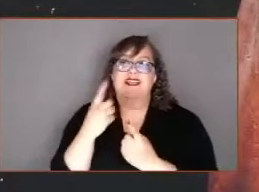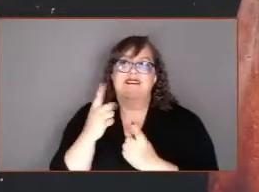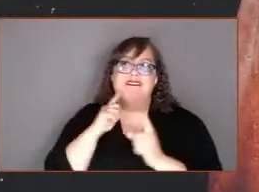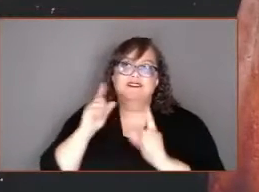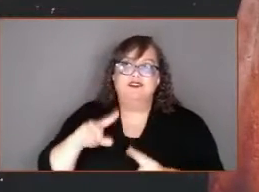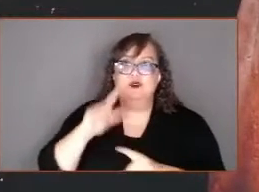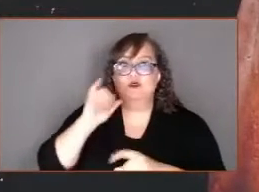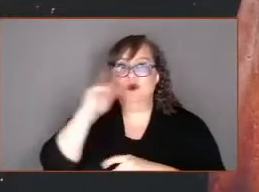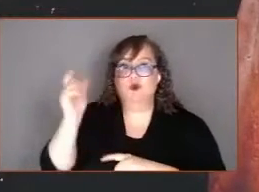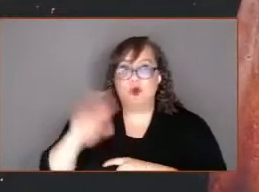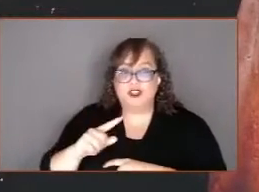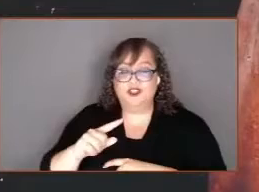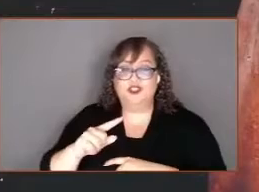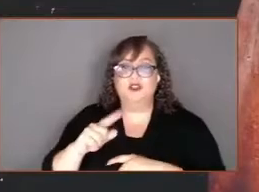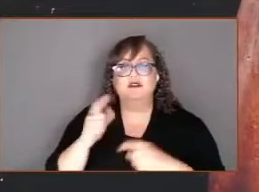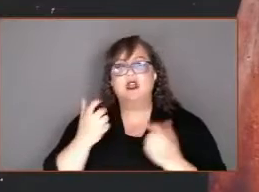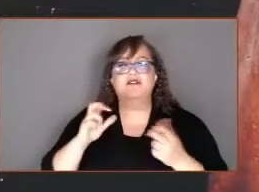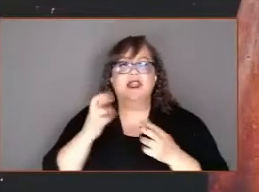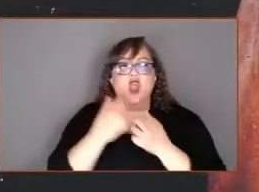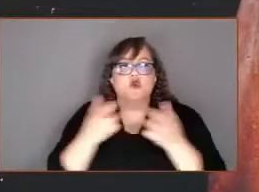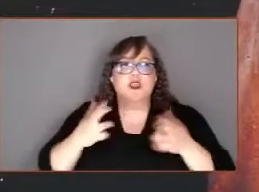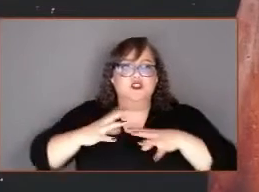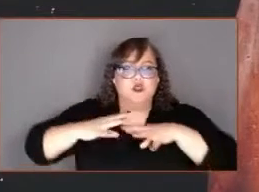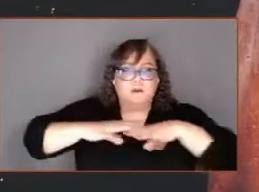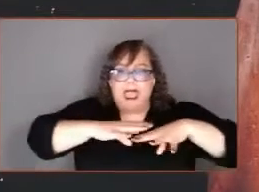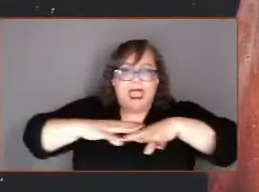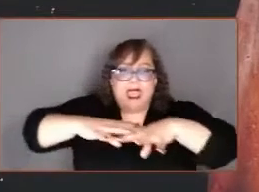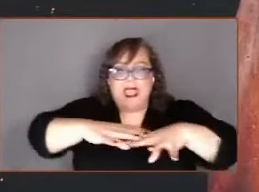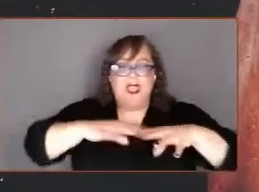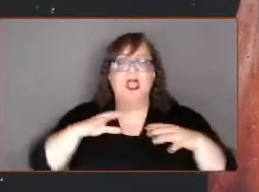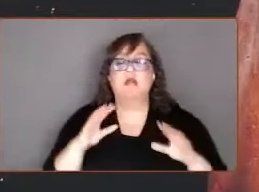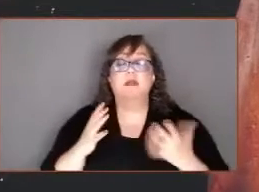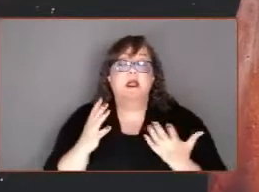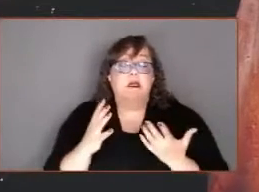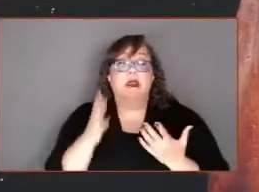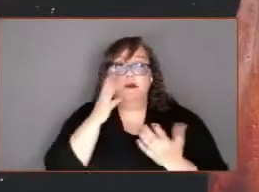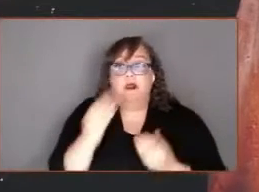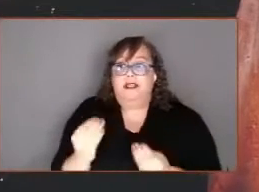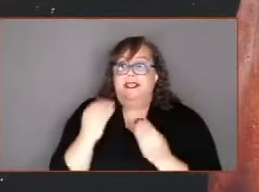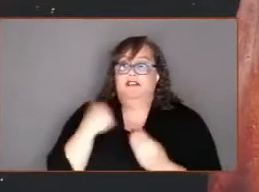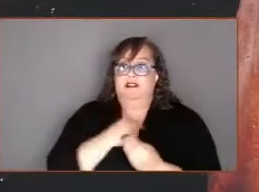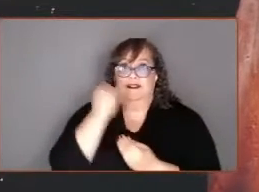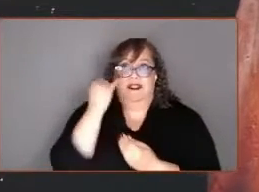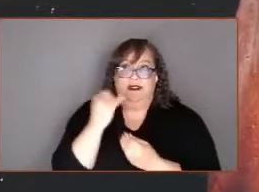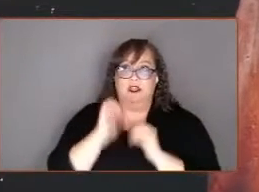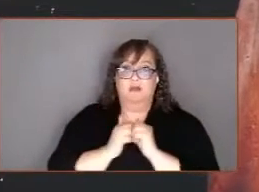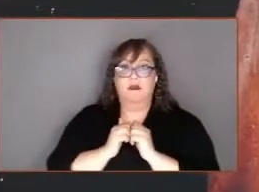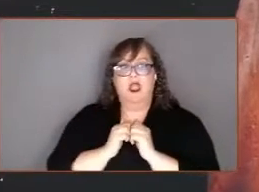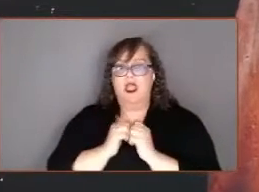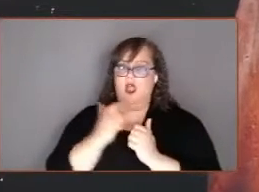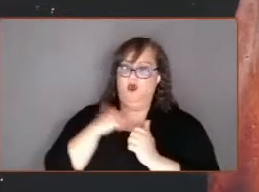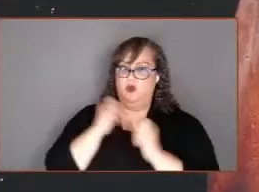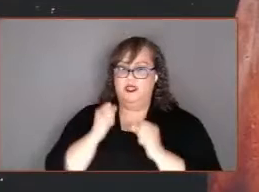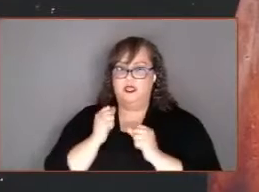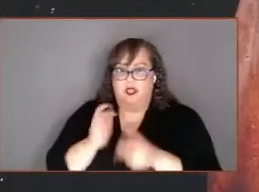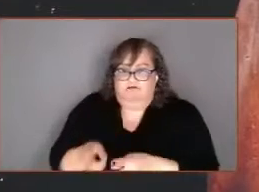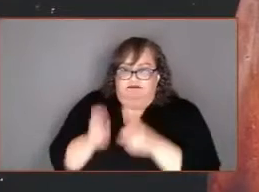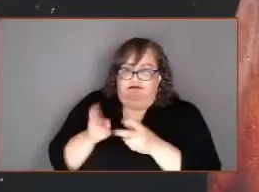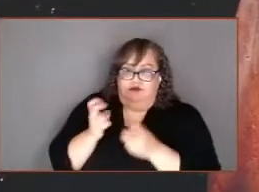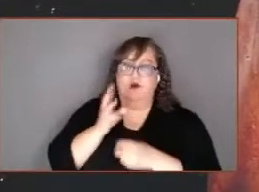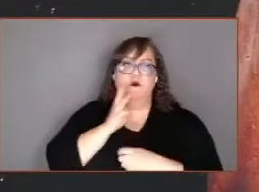And based off that, it'll give us a better idea of how we can extract the water from those areas, which is in